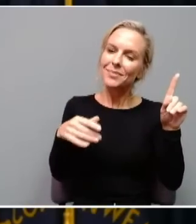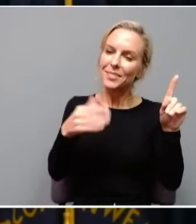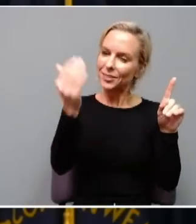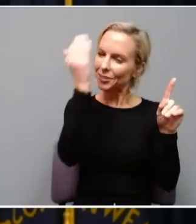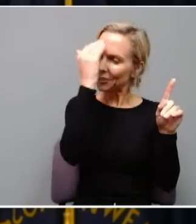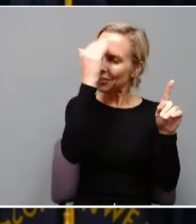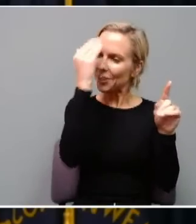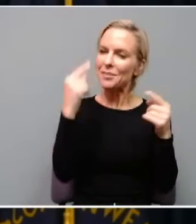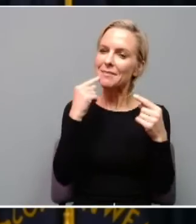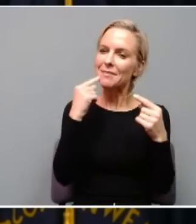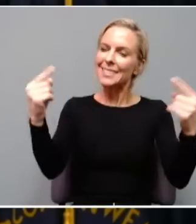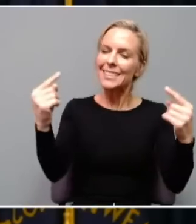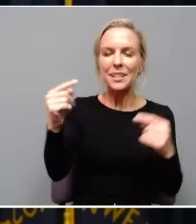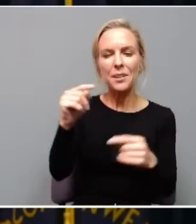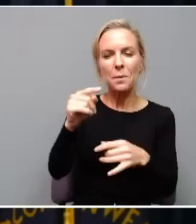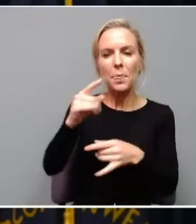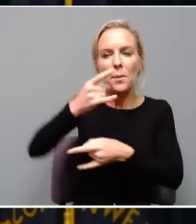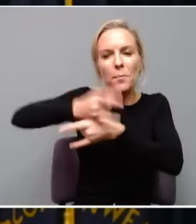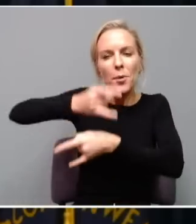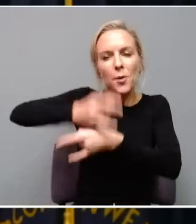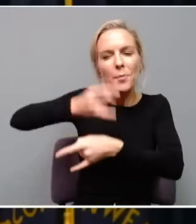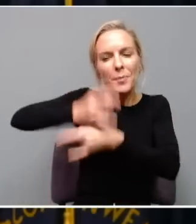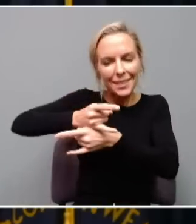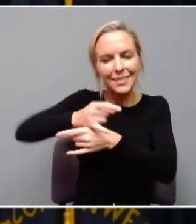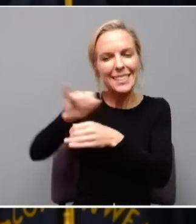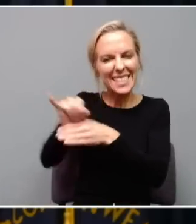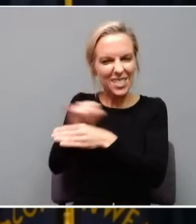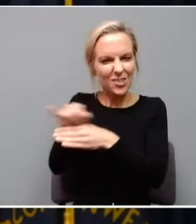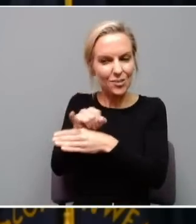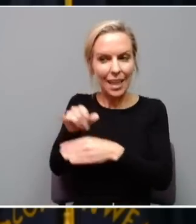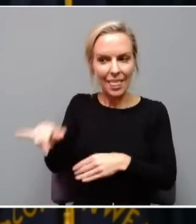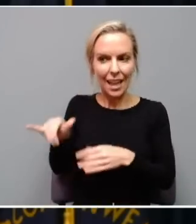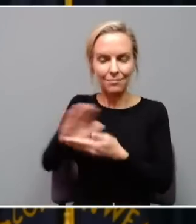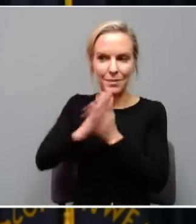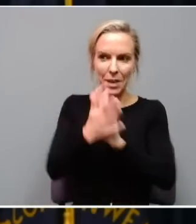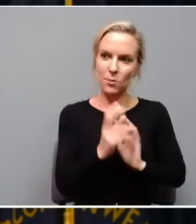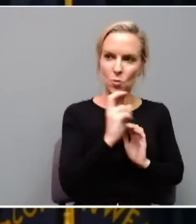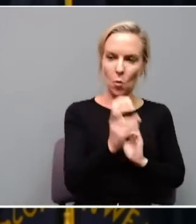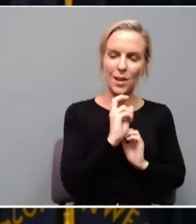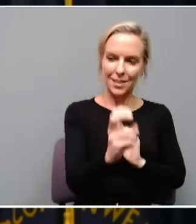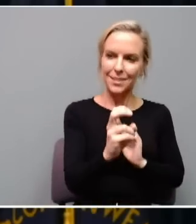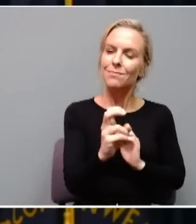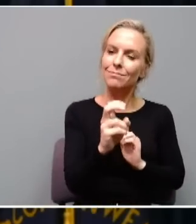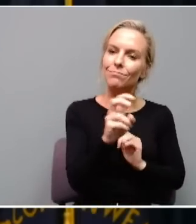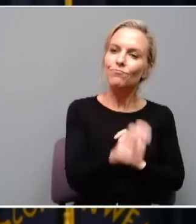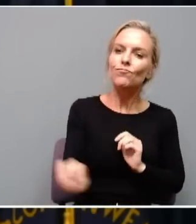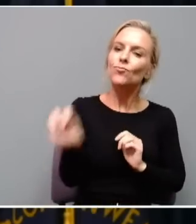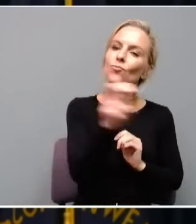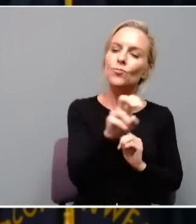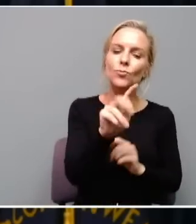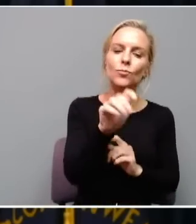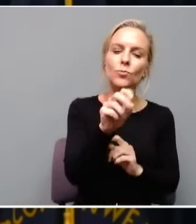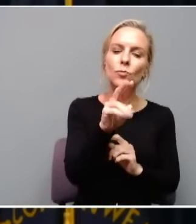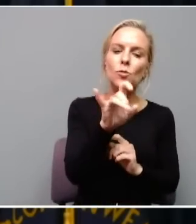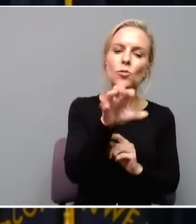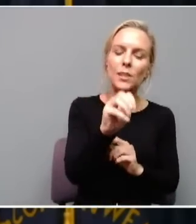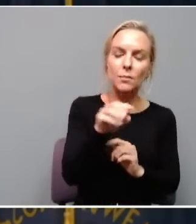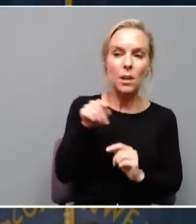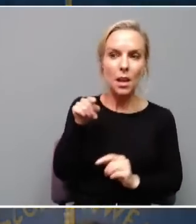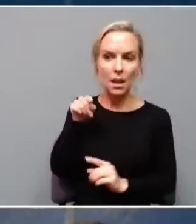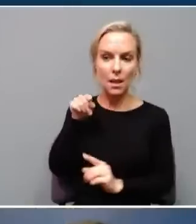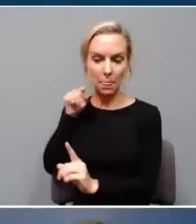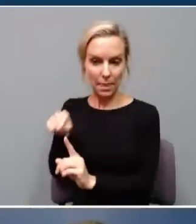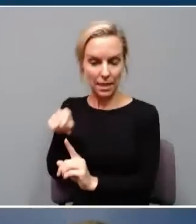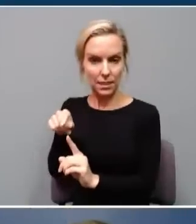major part of Kentucky's tourism industry as well. Horse Soldier Bourbon, an ultra-premium bourbon brand founded by